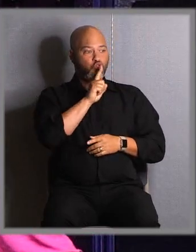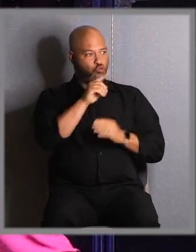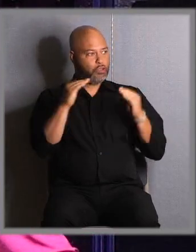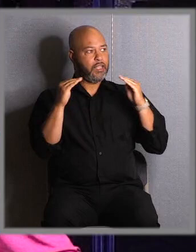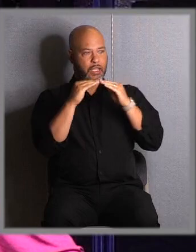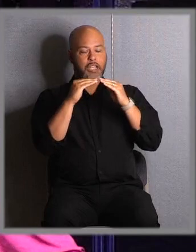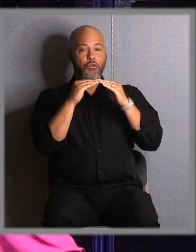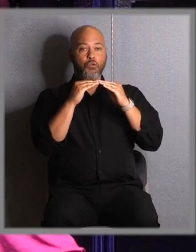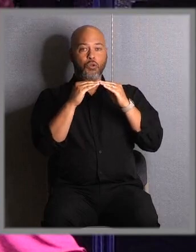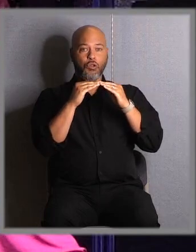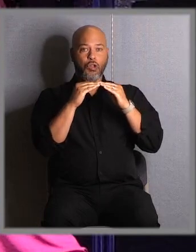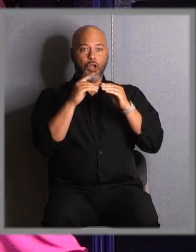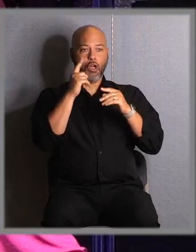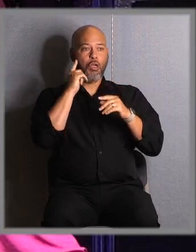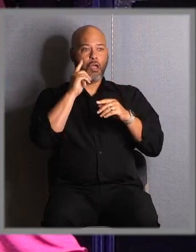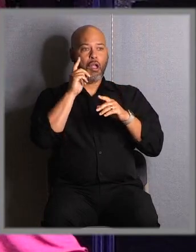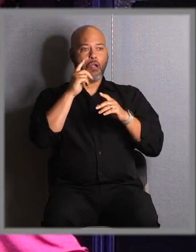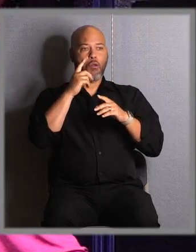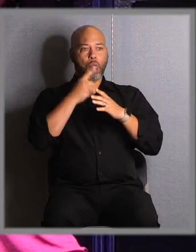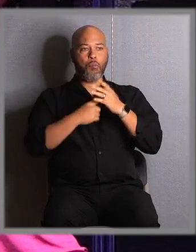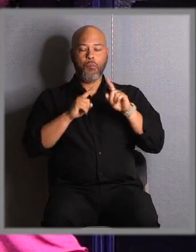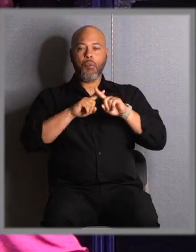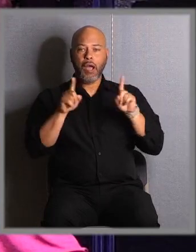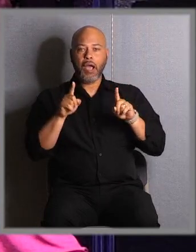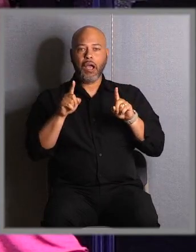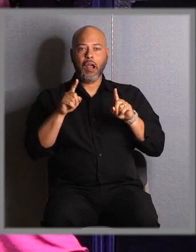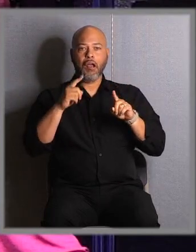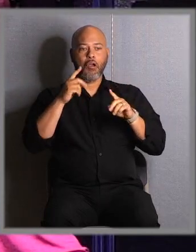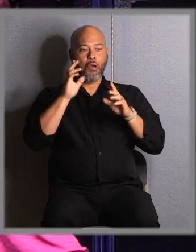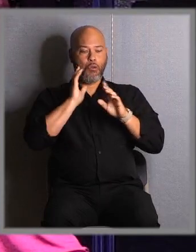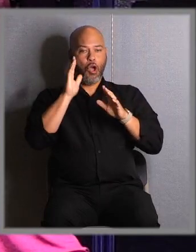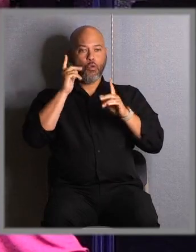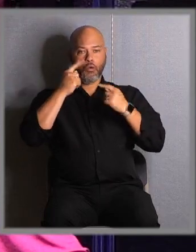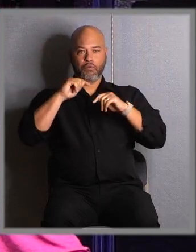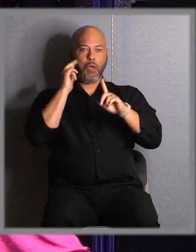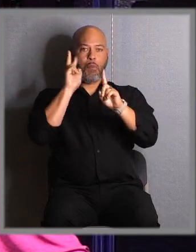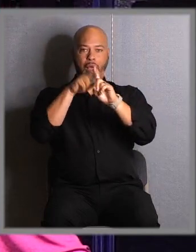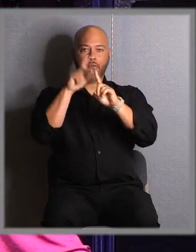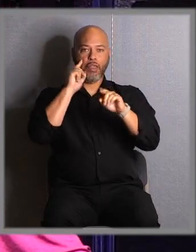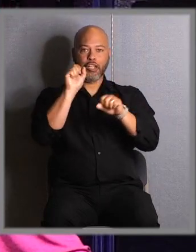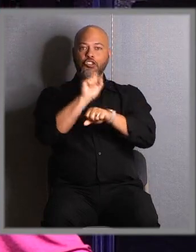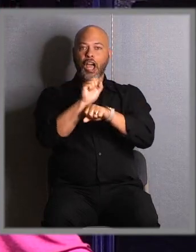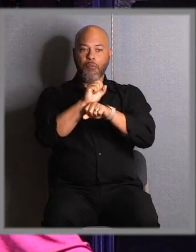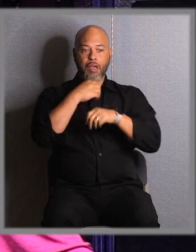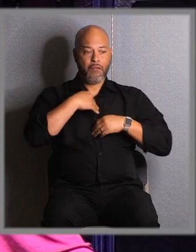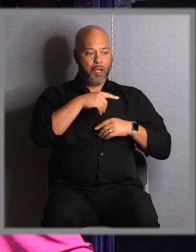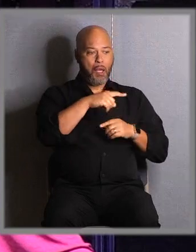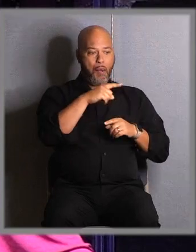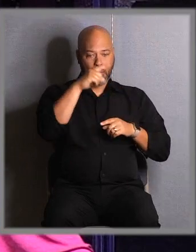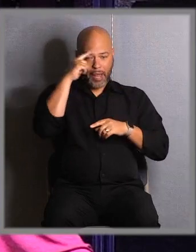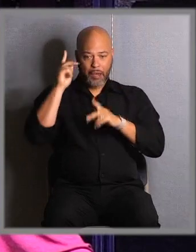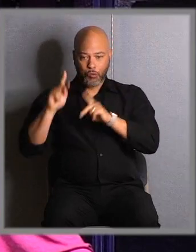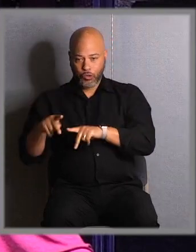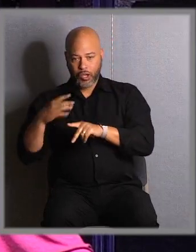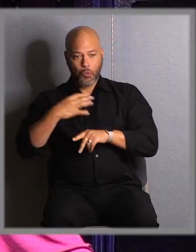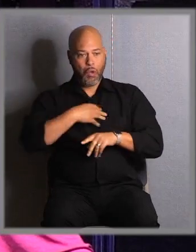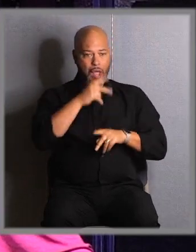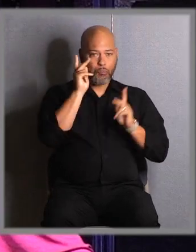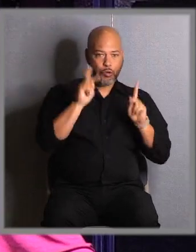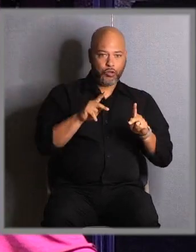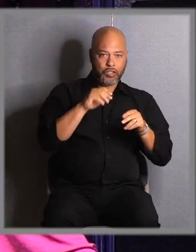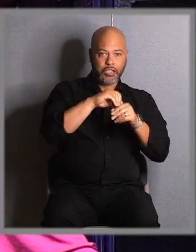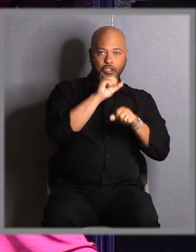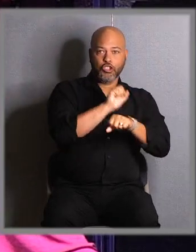we both go into a job. You have a black person, a white person go on to the